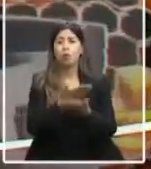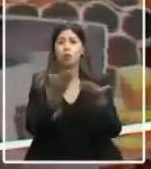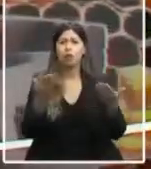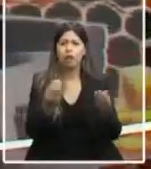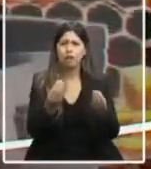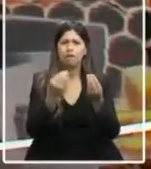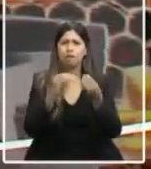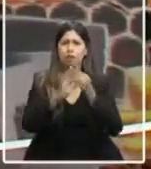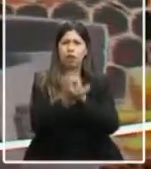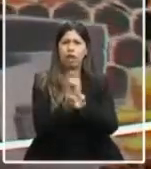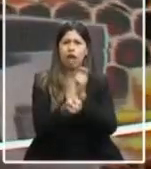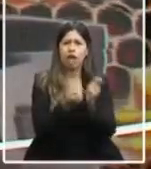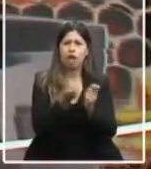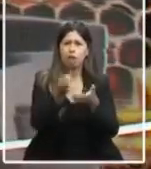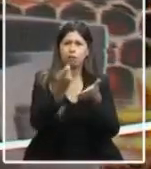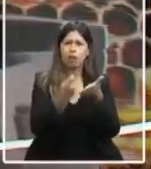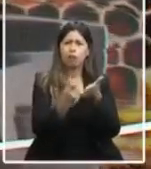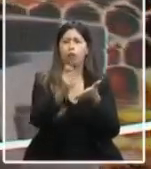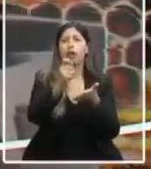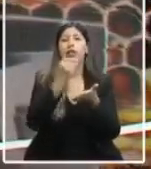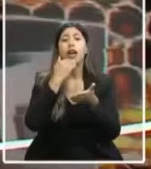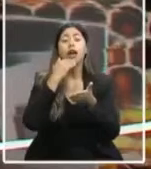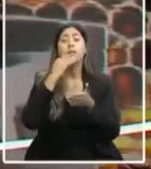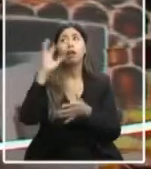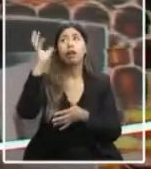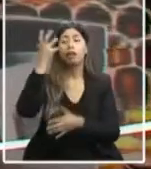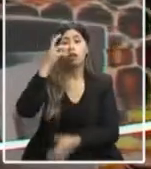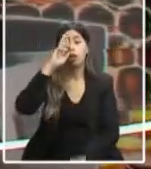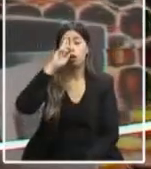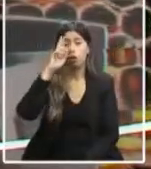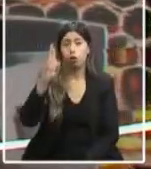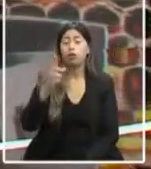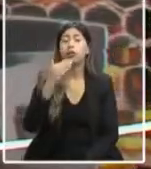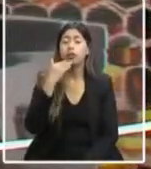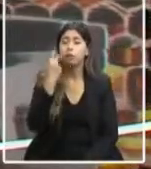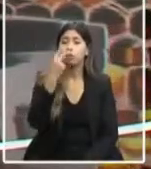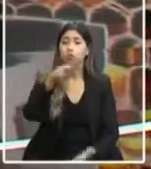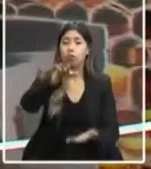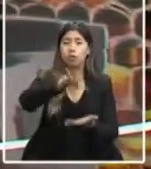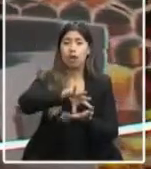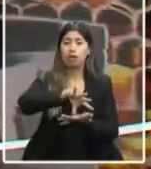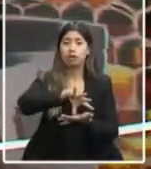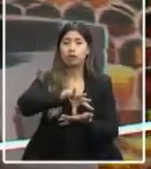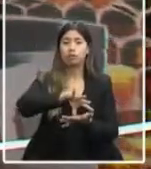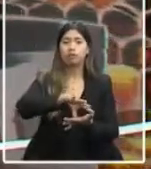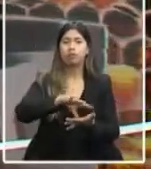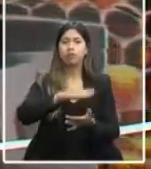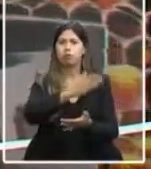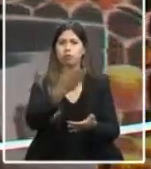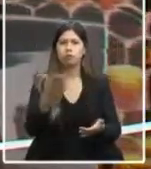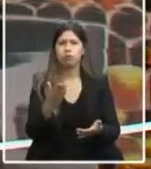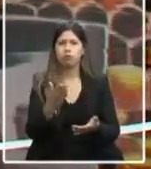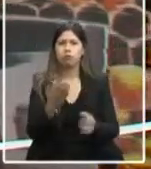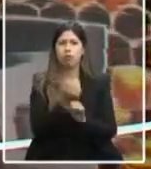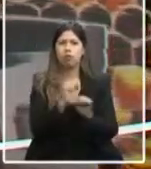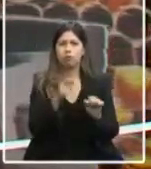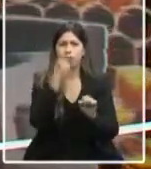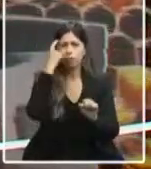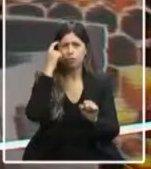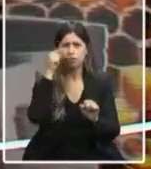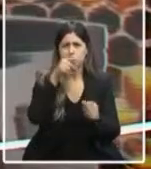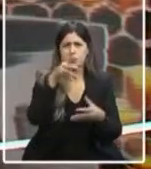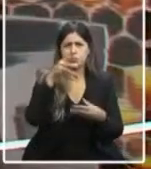country. There's nothing preventing your national statistical office from hiring economists and